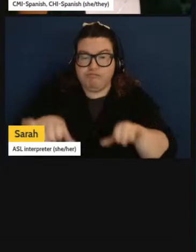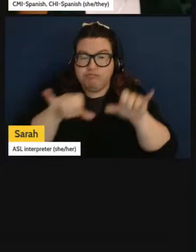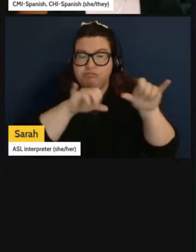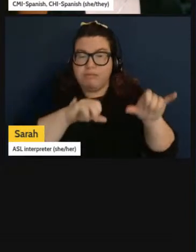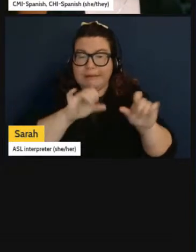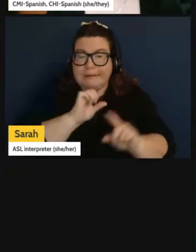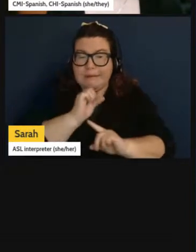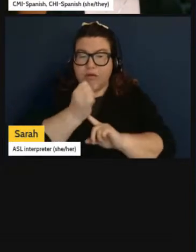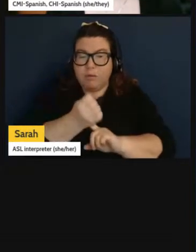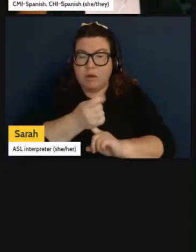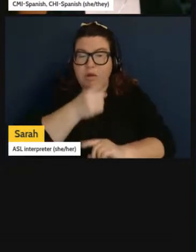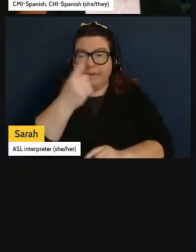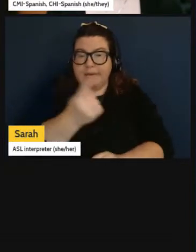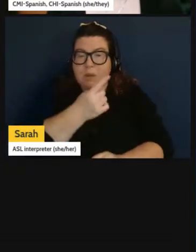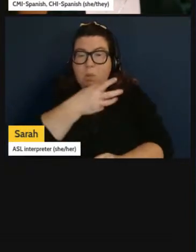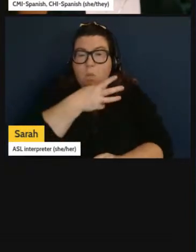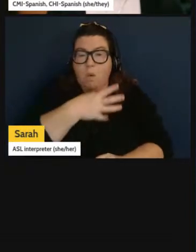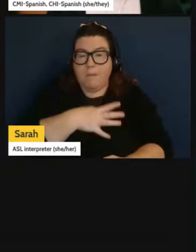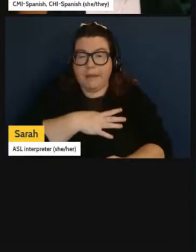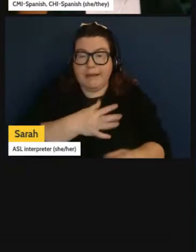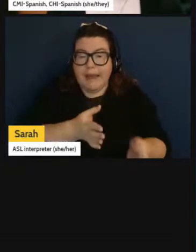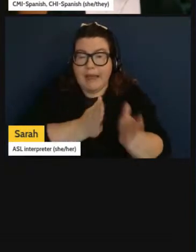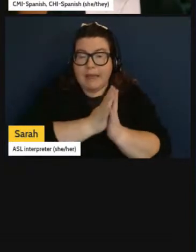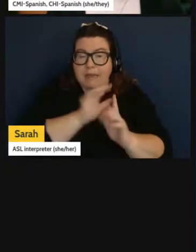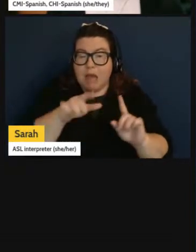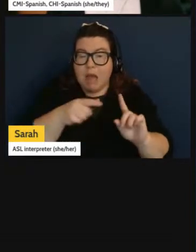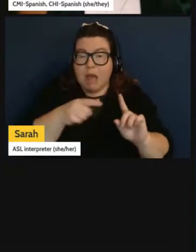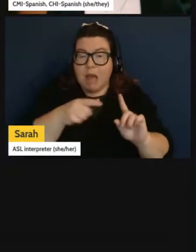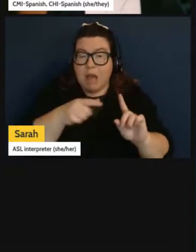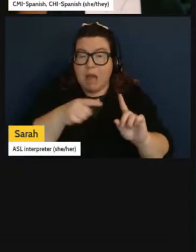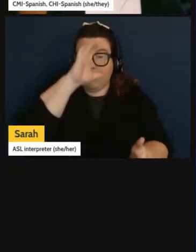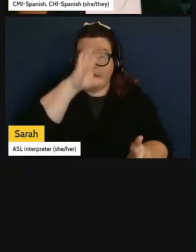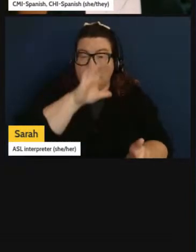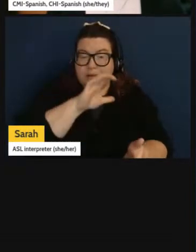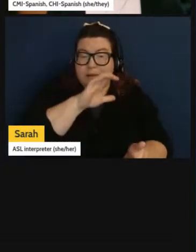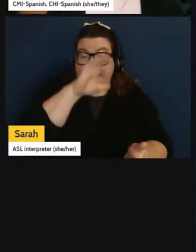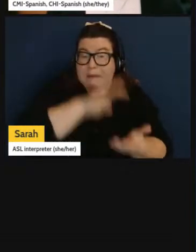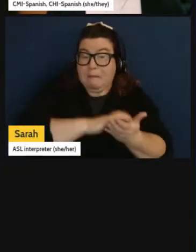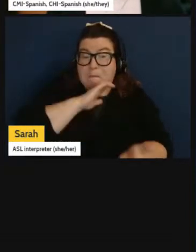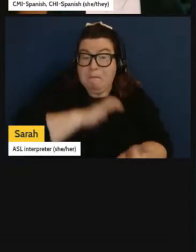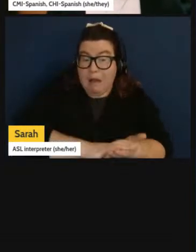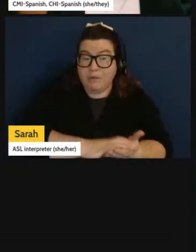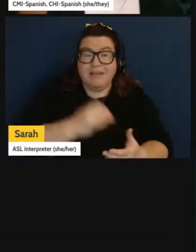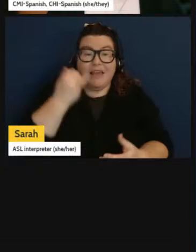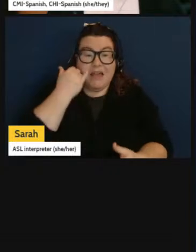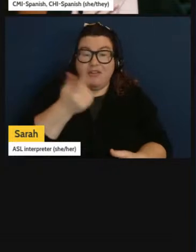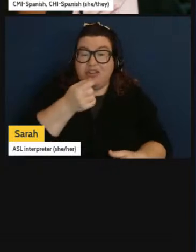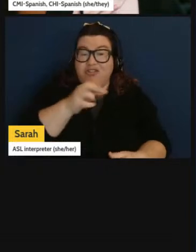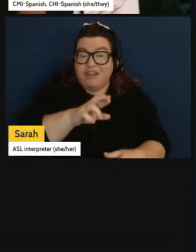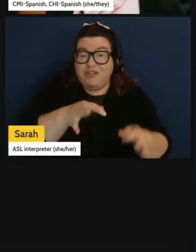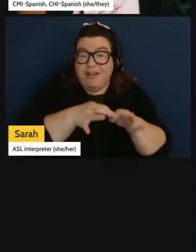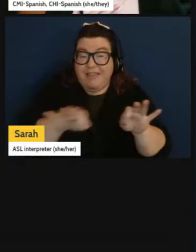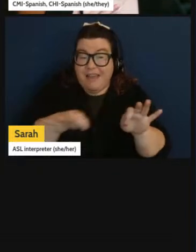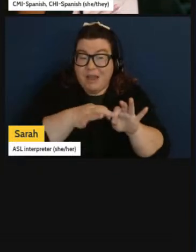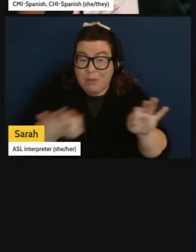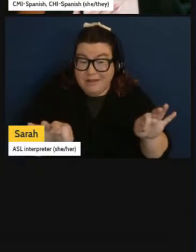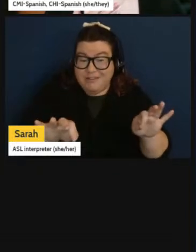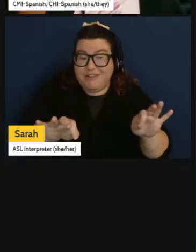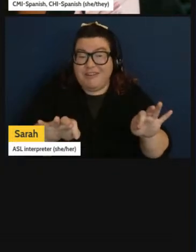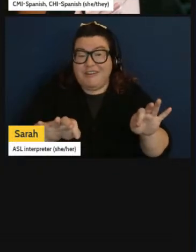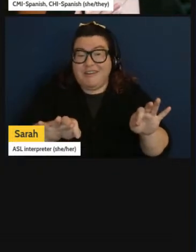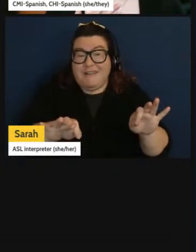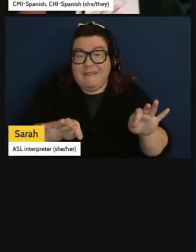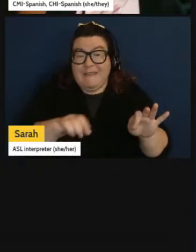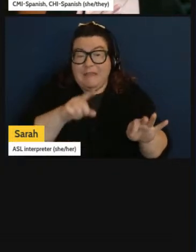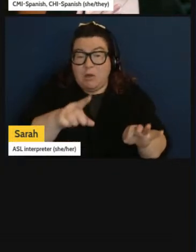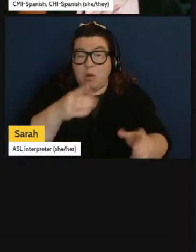situation in which a woman is being asked about her spouse, if you interpret a gendered language,